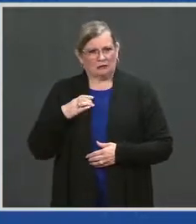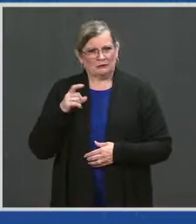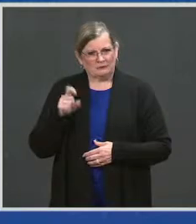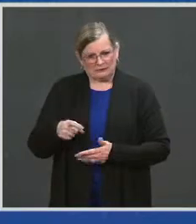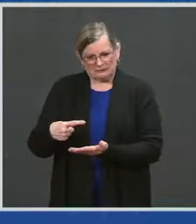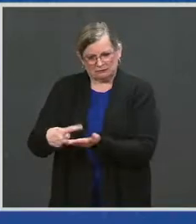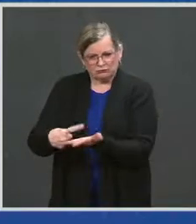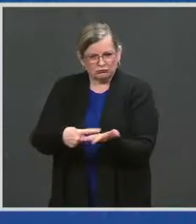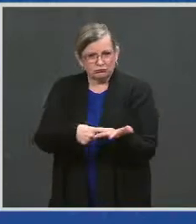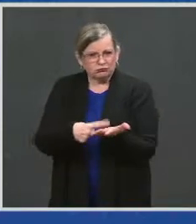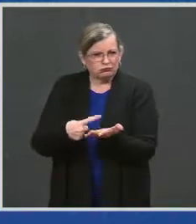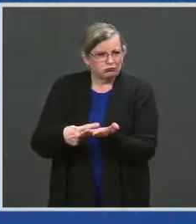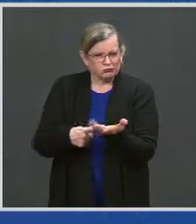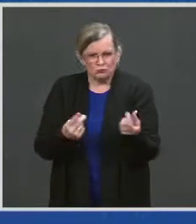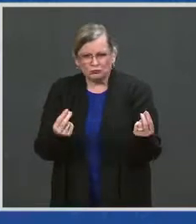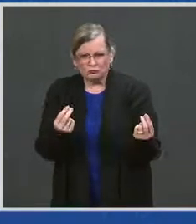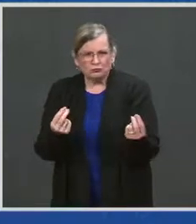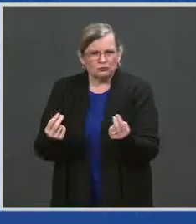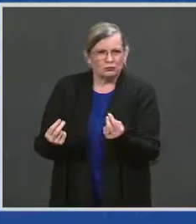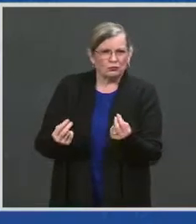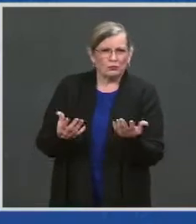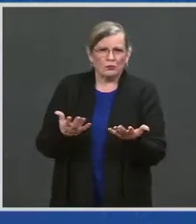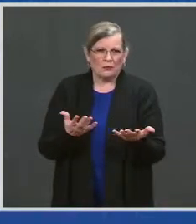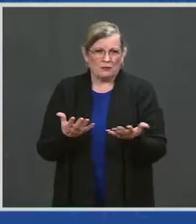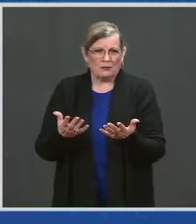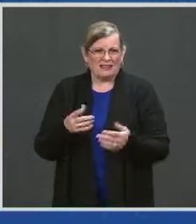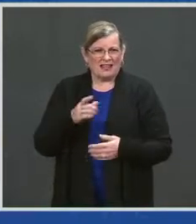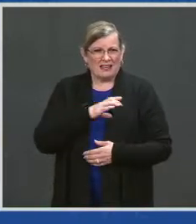do. But Congress should act.